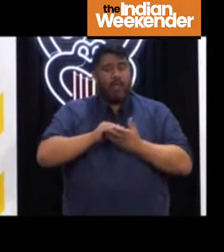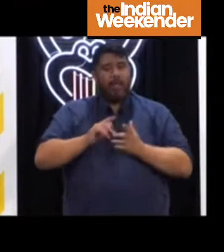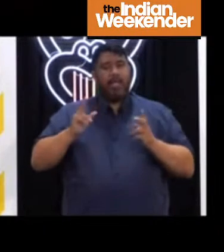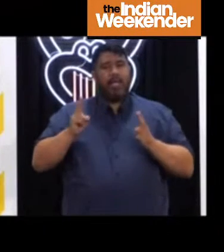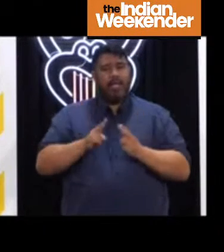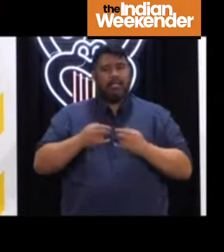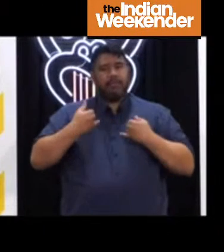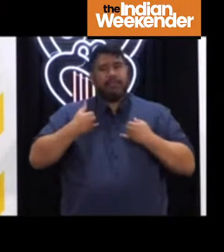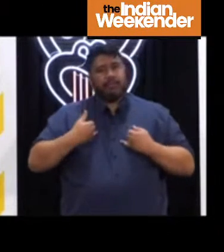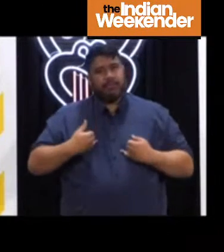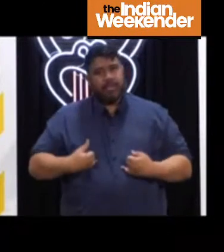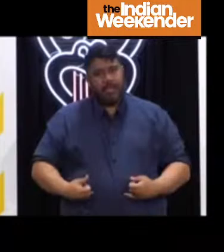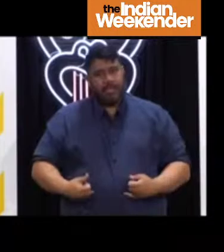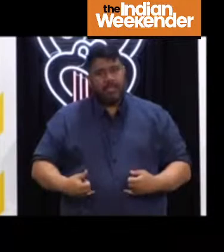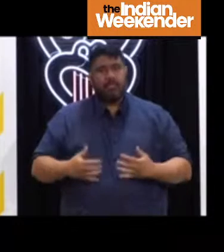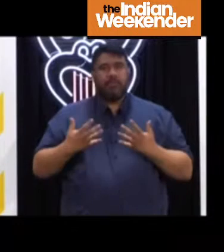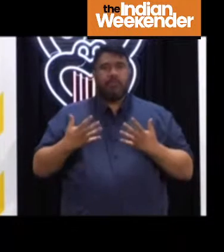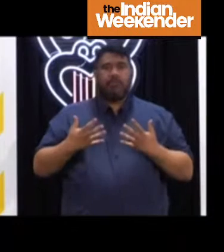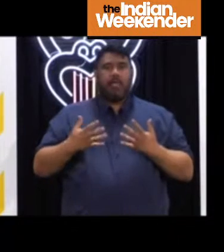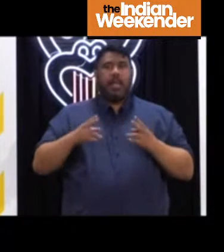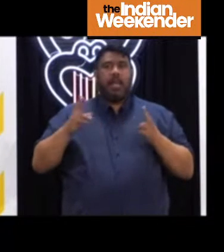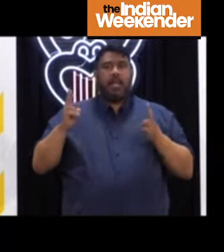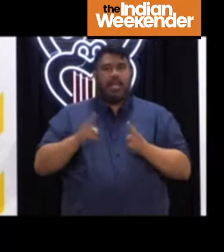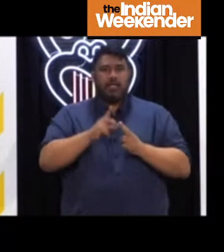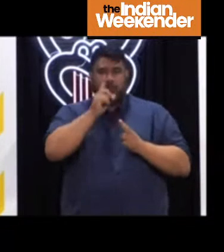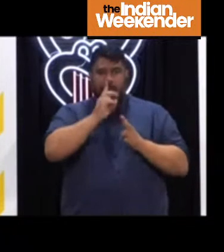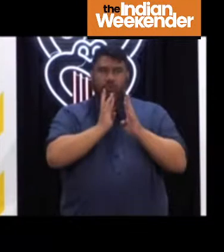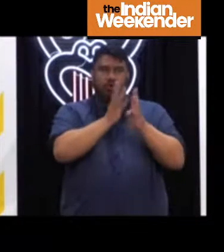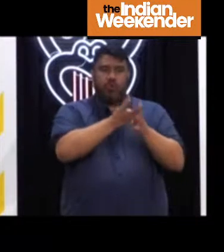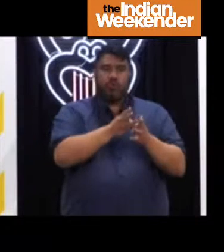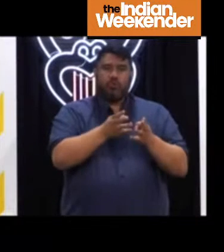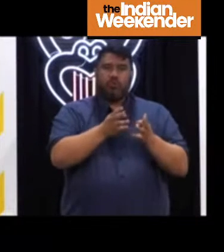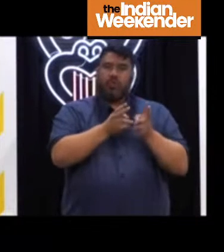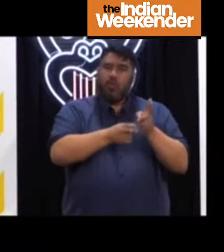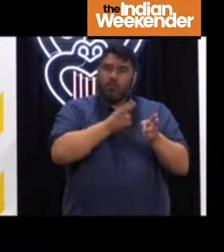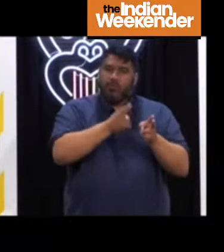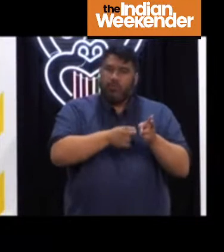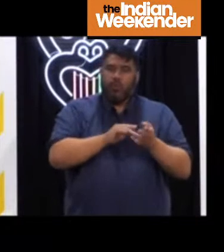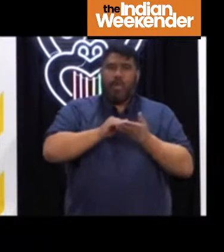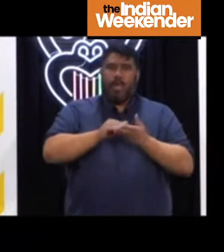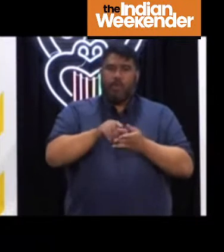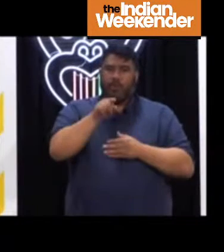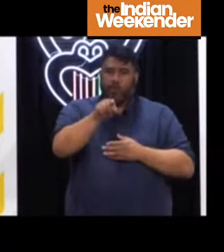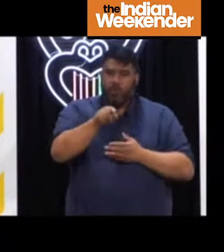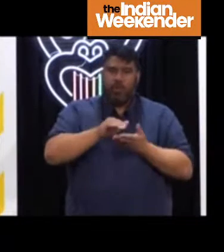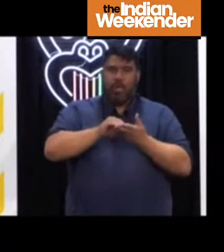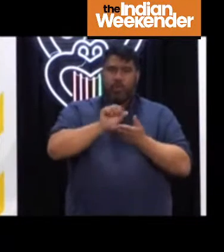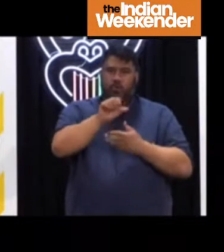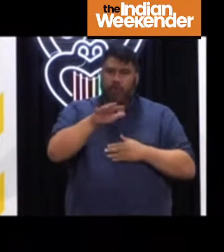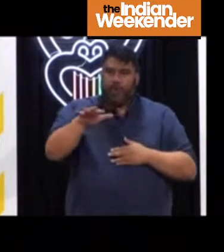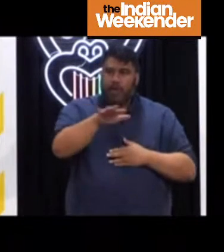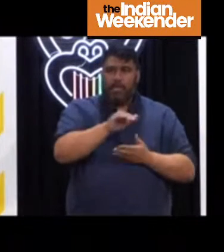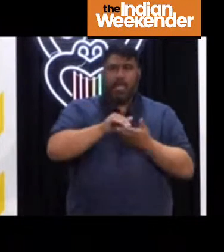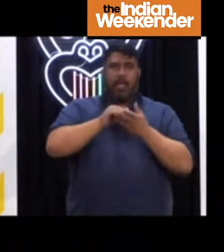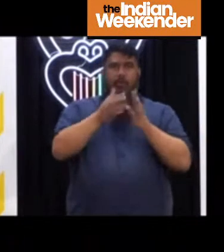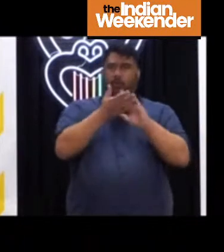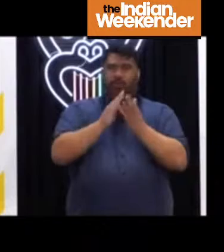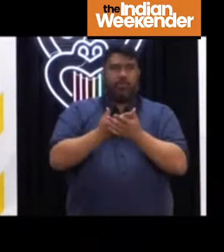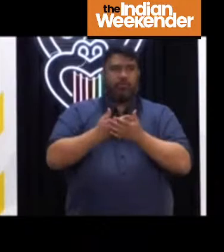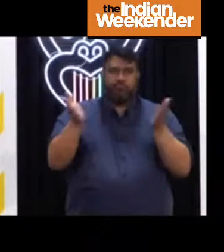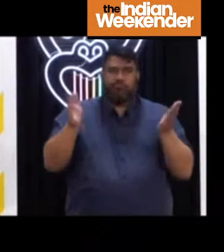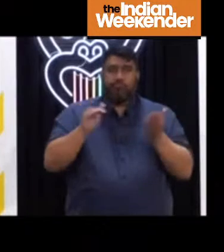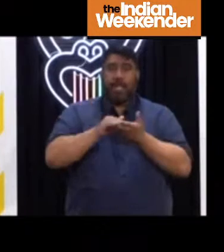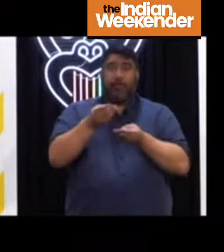you, your family, your loved ones and our economy. That's why it's so important to everyone, but especially those in